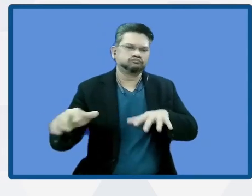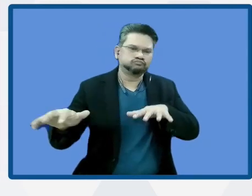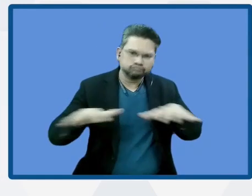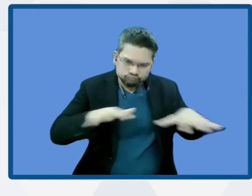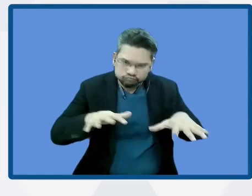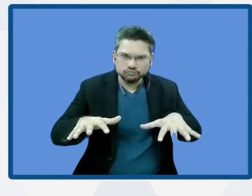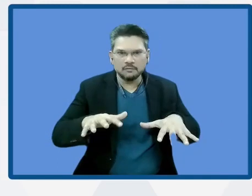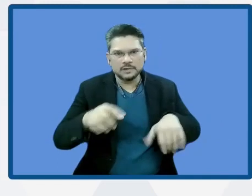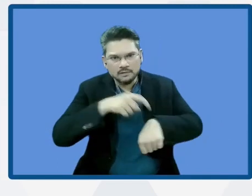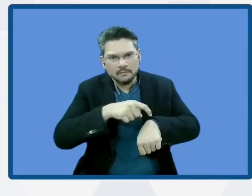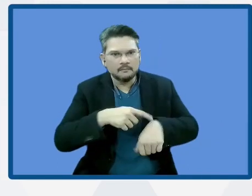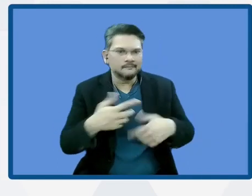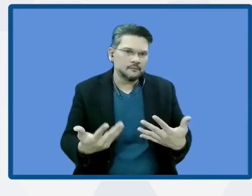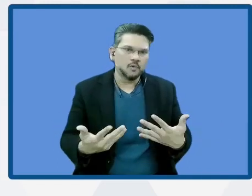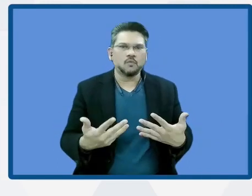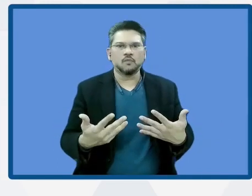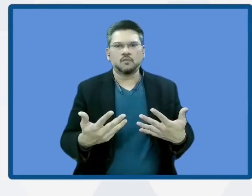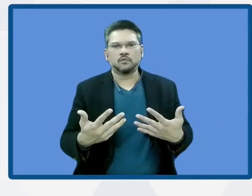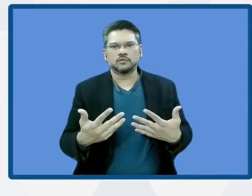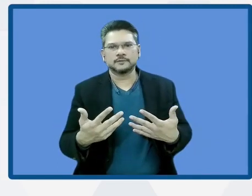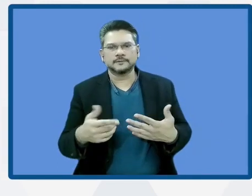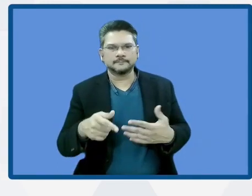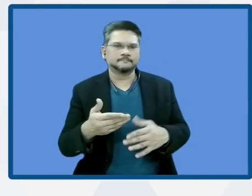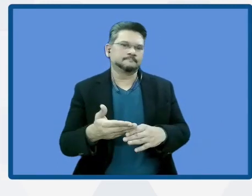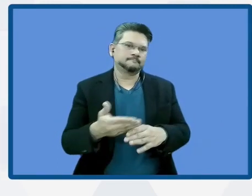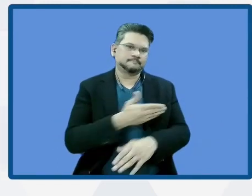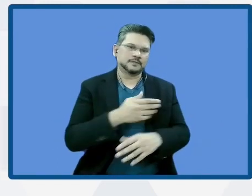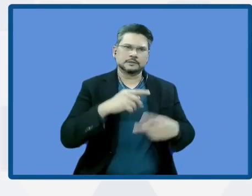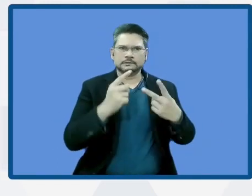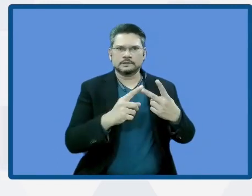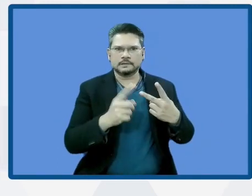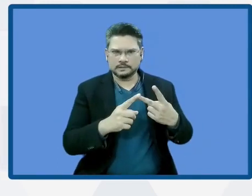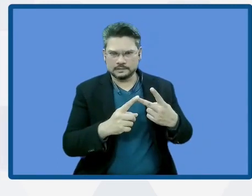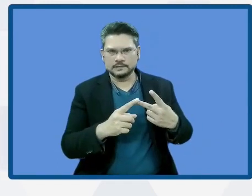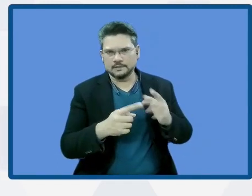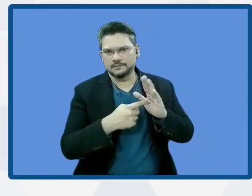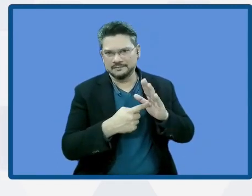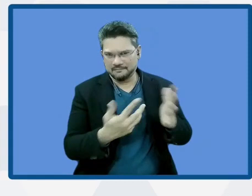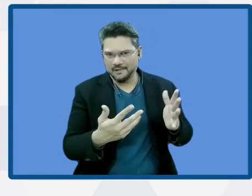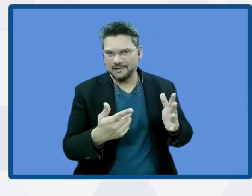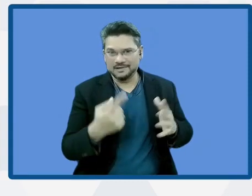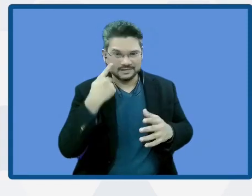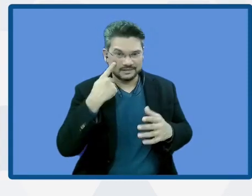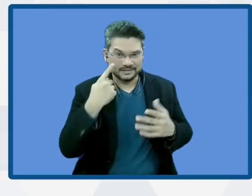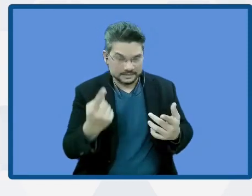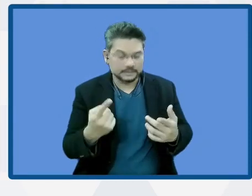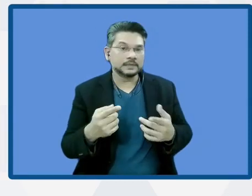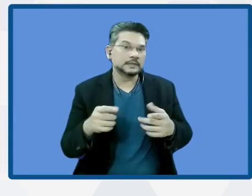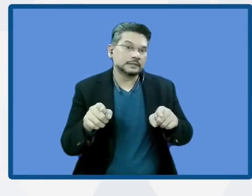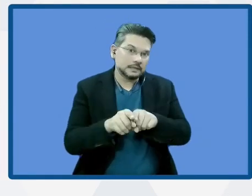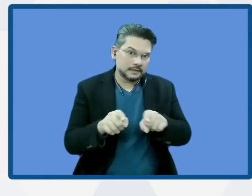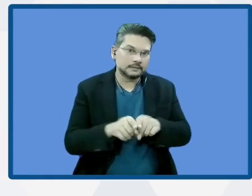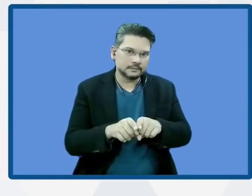that were mentioned in the second example. And we will share an